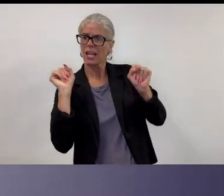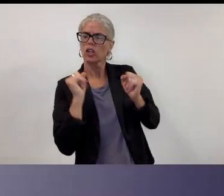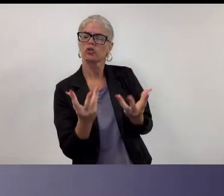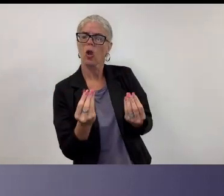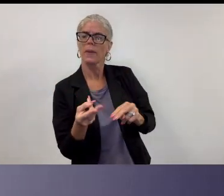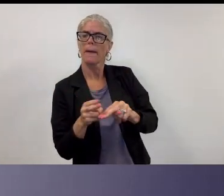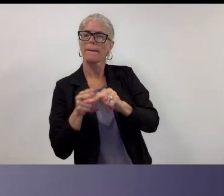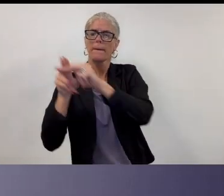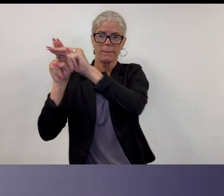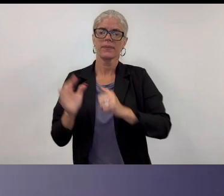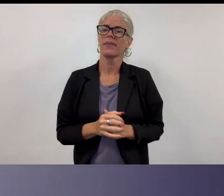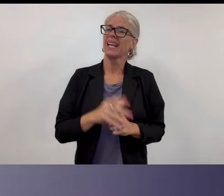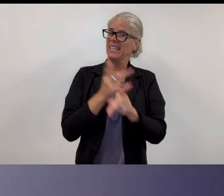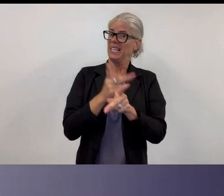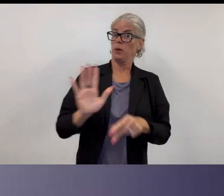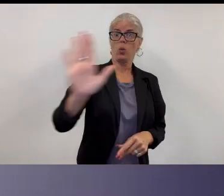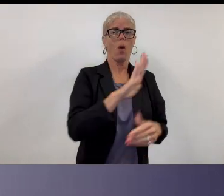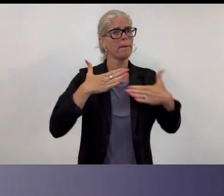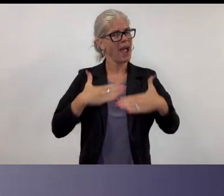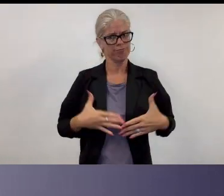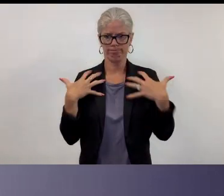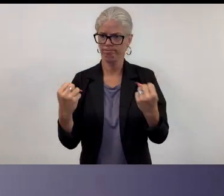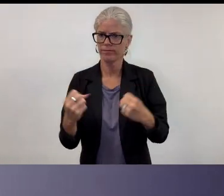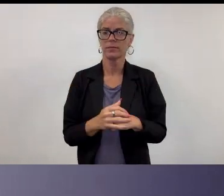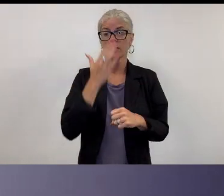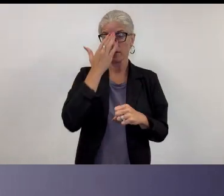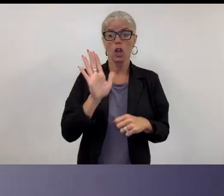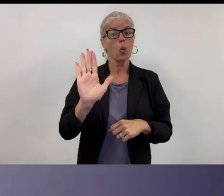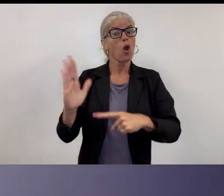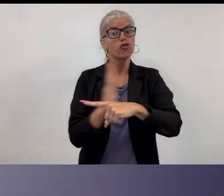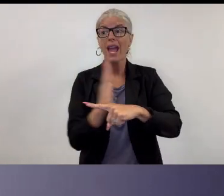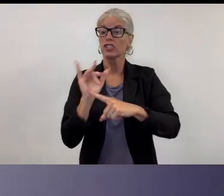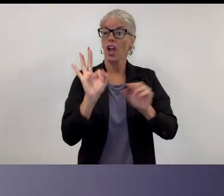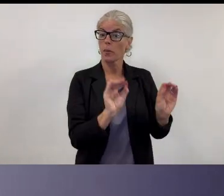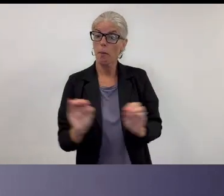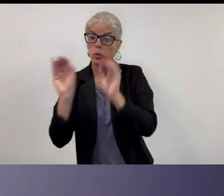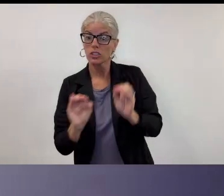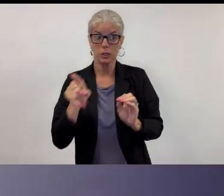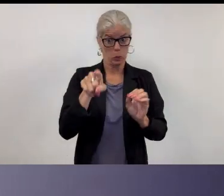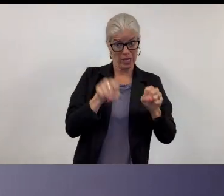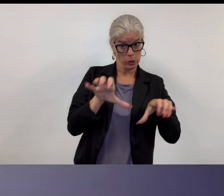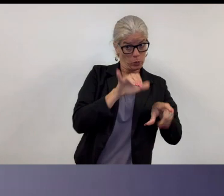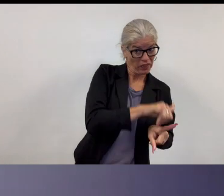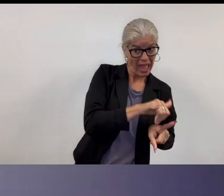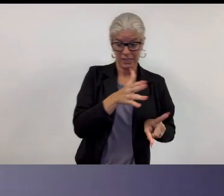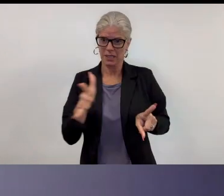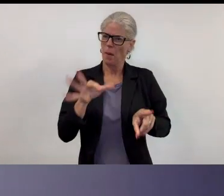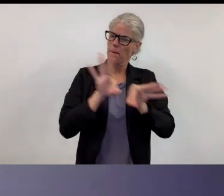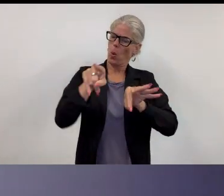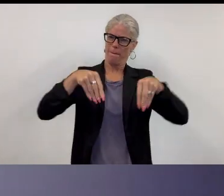in good function, doing your range of motion, that sort of thing, to keep yourself as healthy as you can, watching your